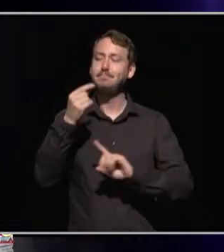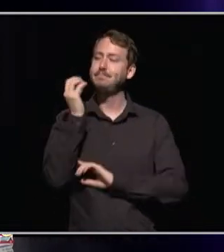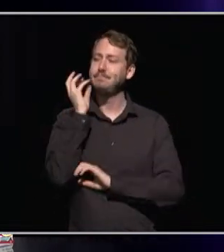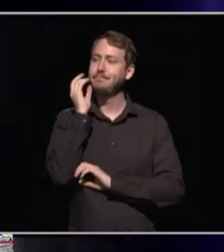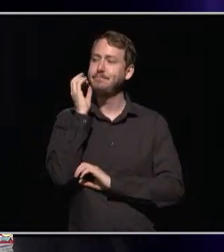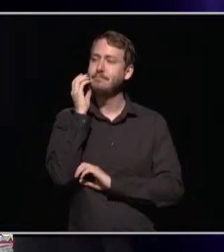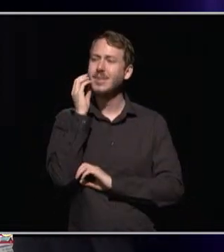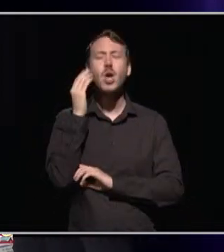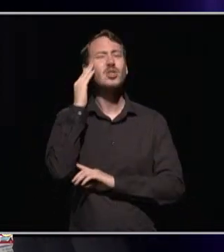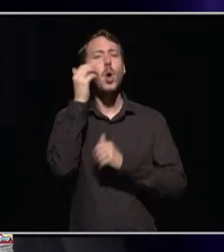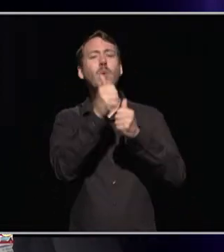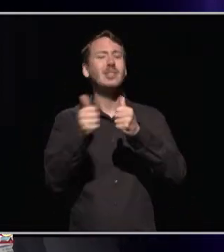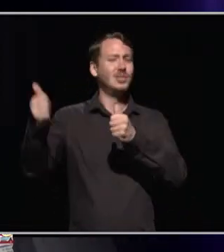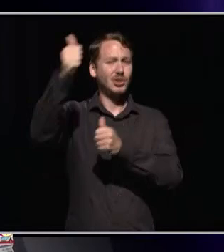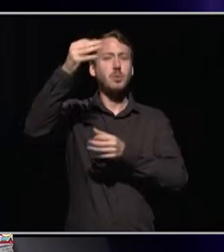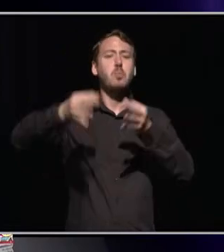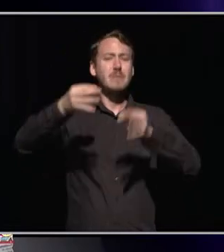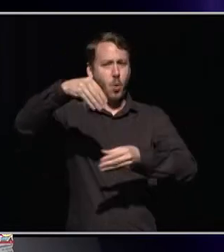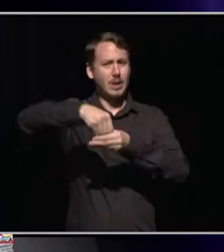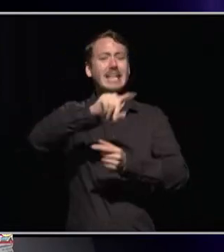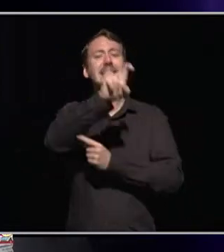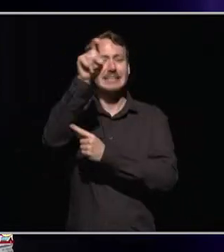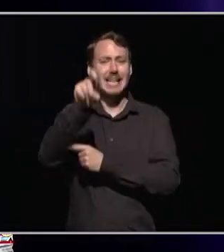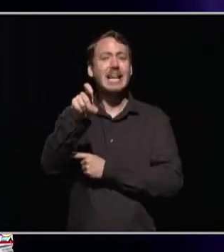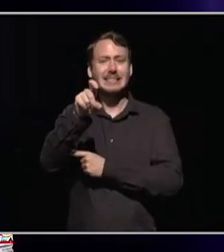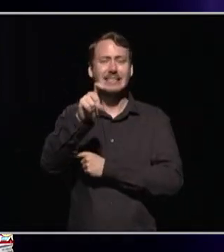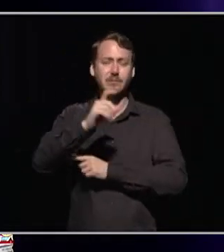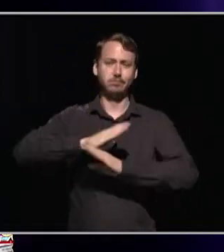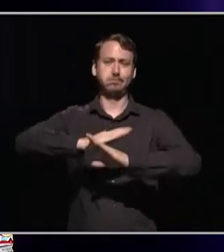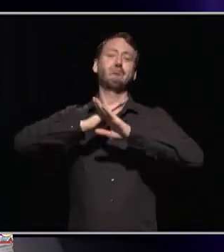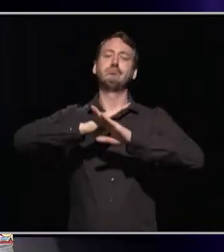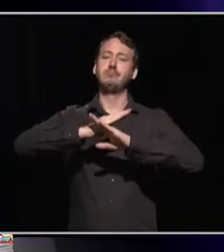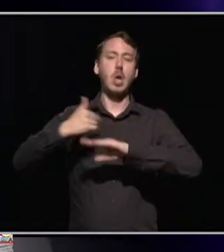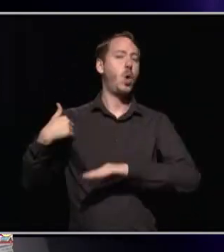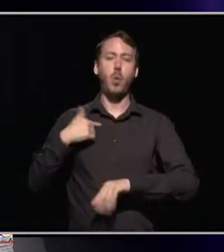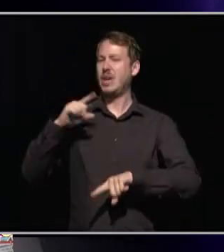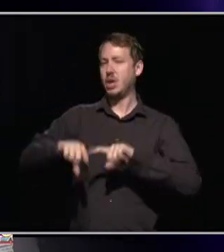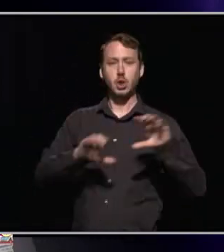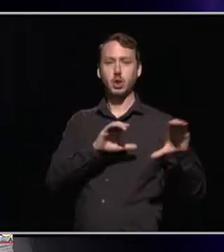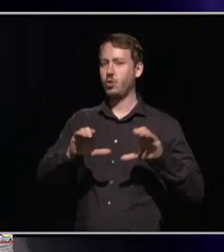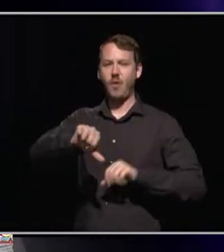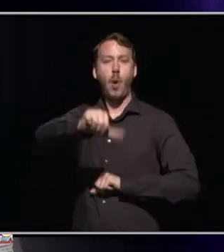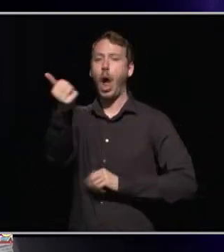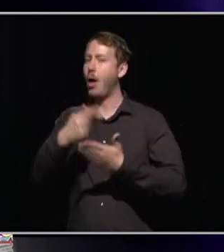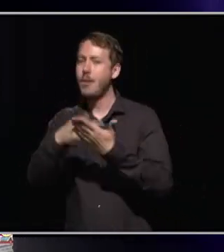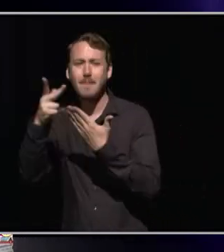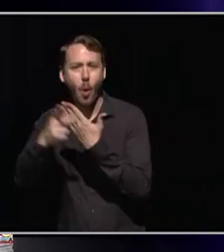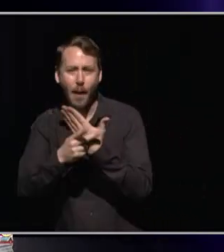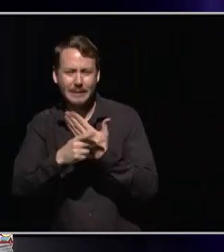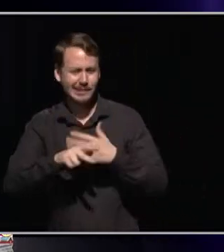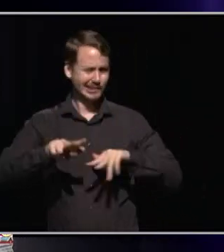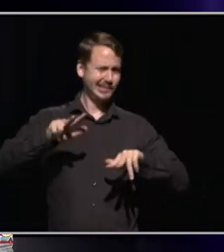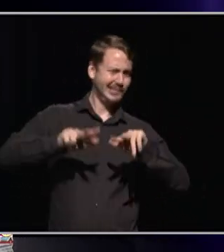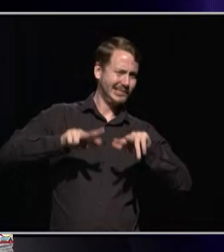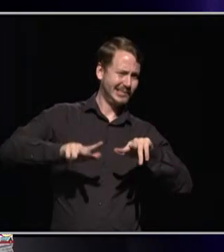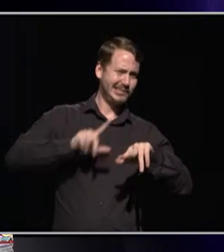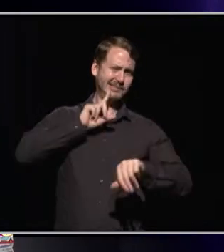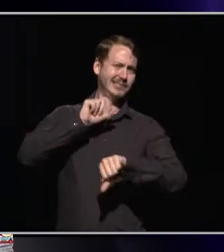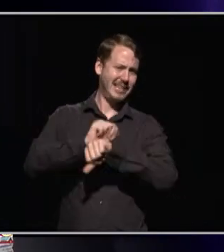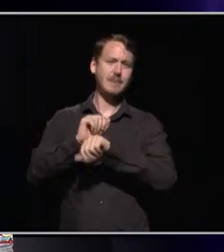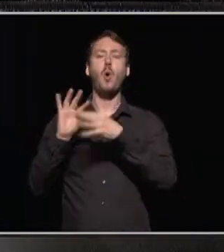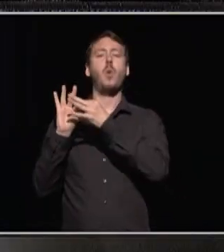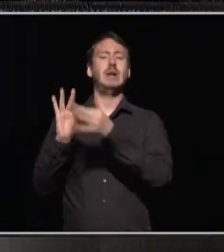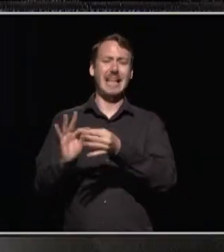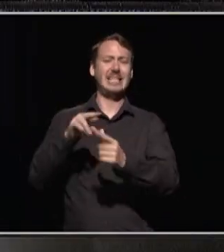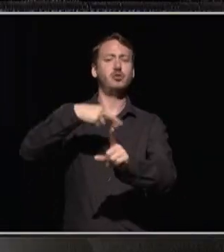You know, the Supreme Court here in Texas stopped us from doing it for other projects, so I'm not real sure exactly what that applies to.